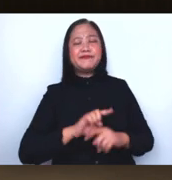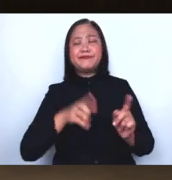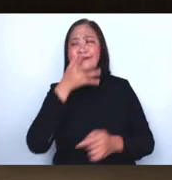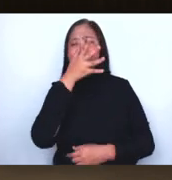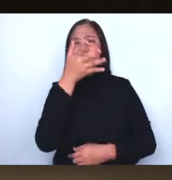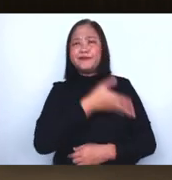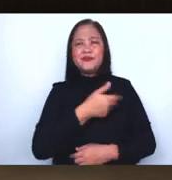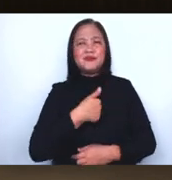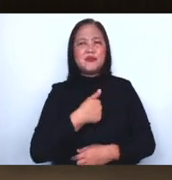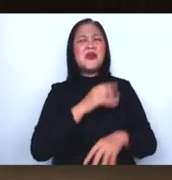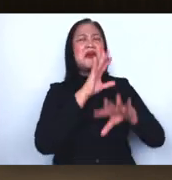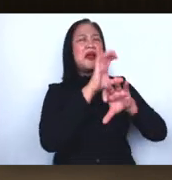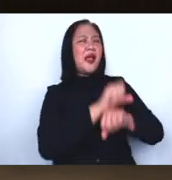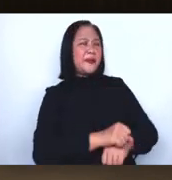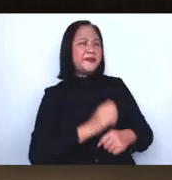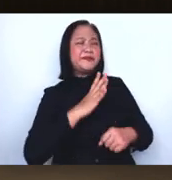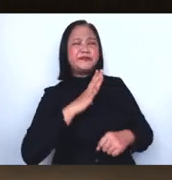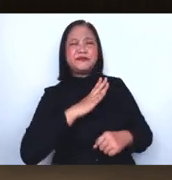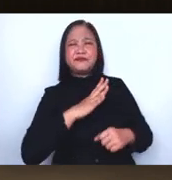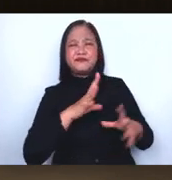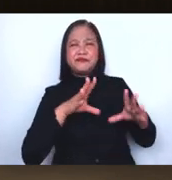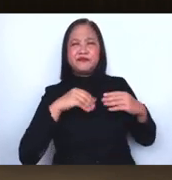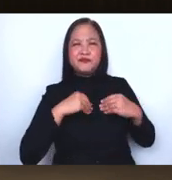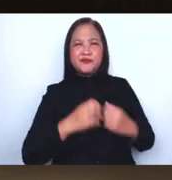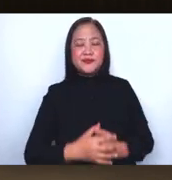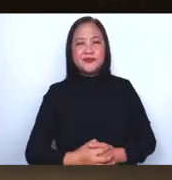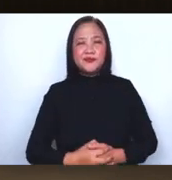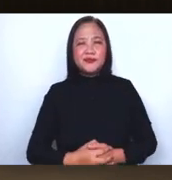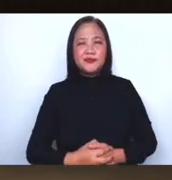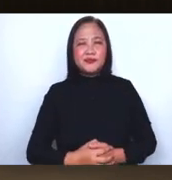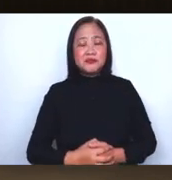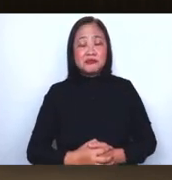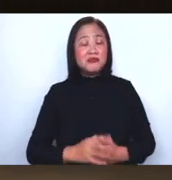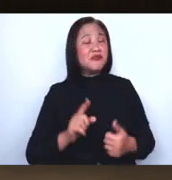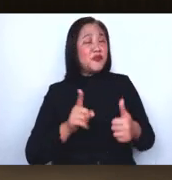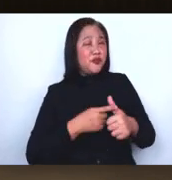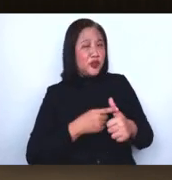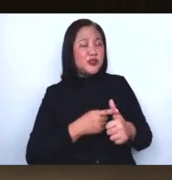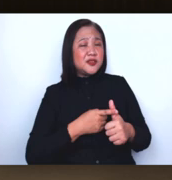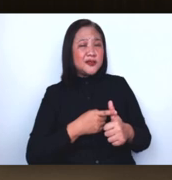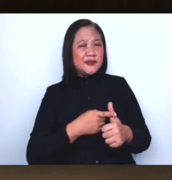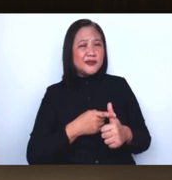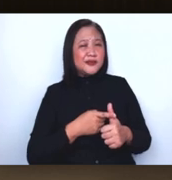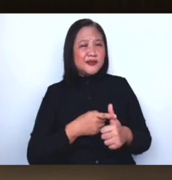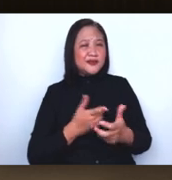didn't mind. I got used to it after a while. At first,